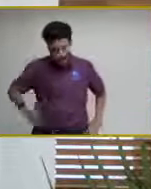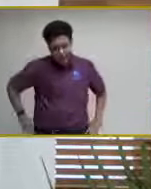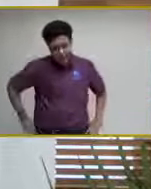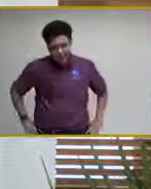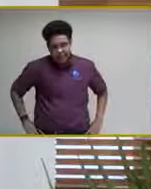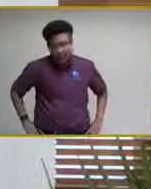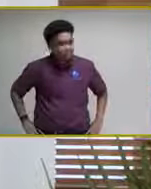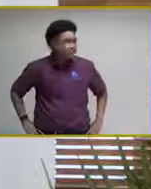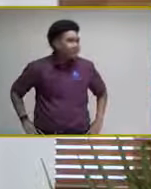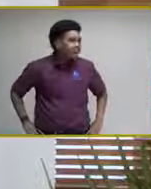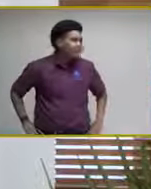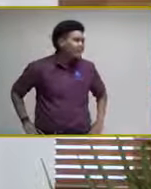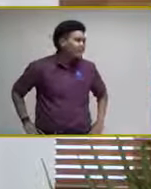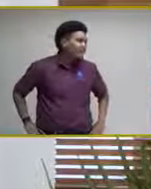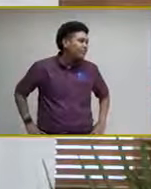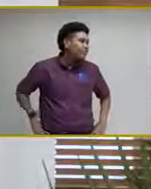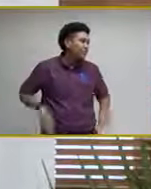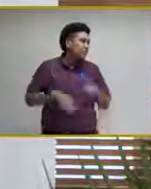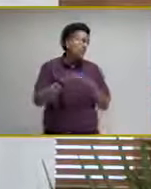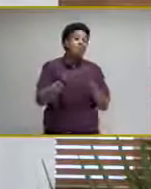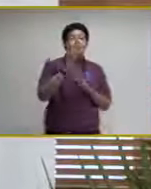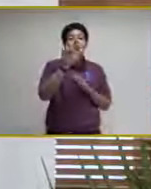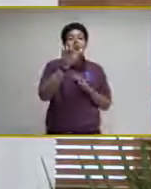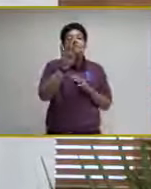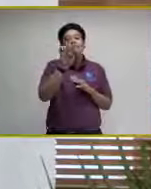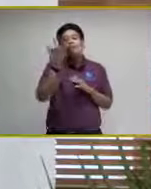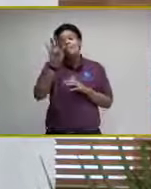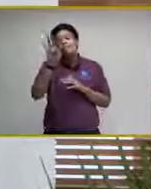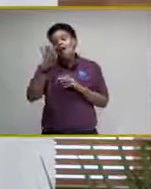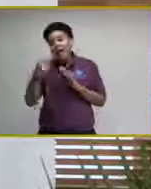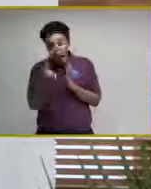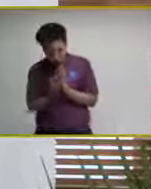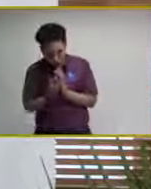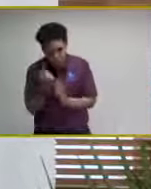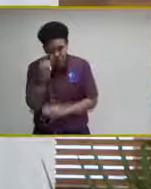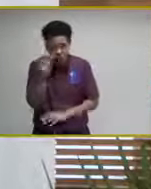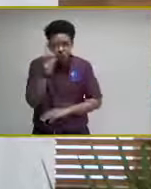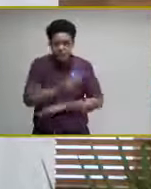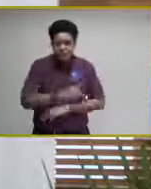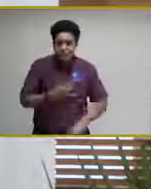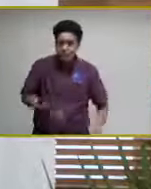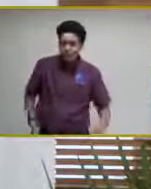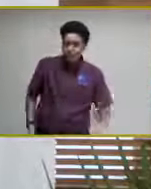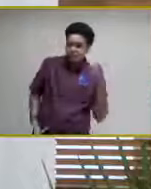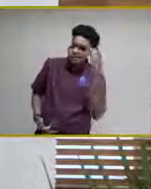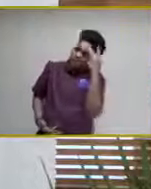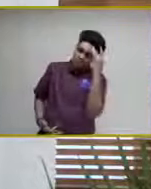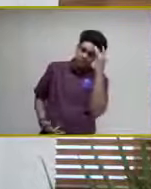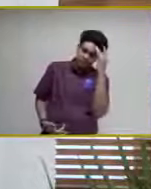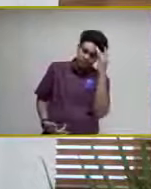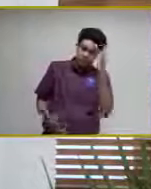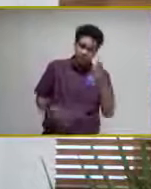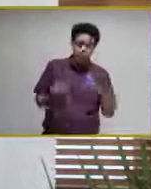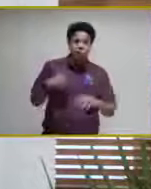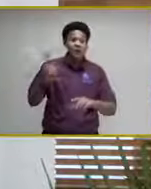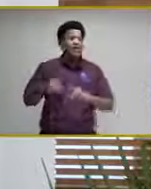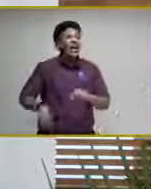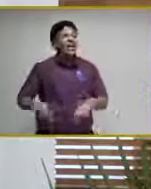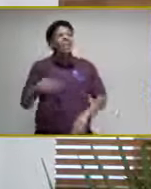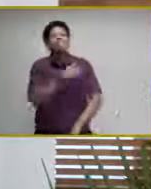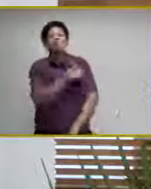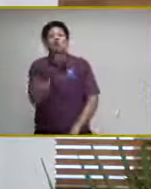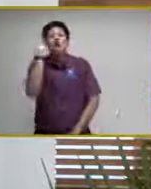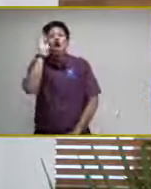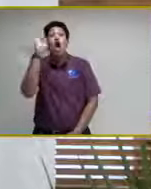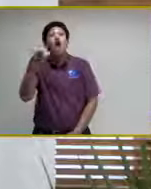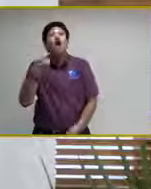for up to 24 to 48 hours. And so we can't vaccinate everyone